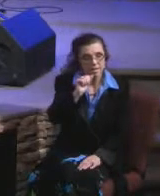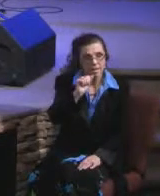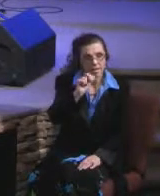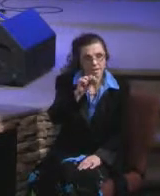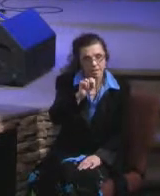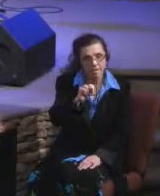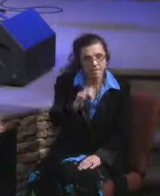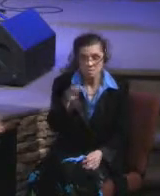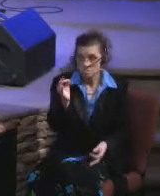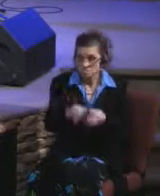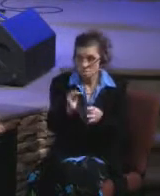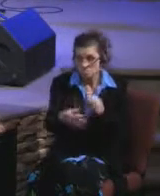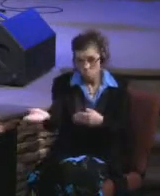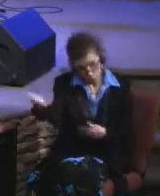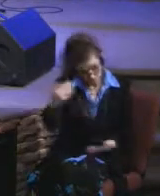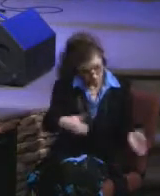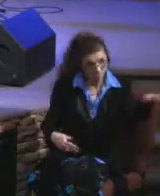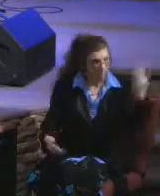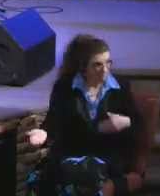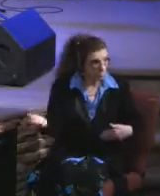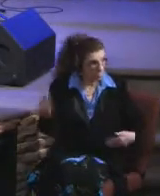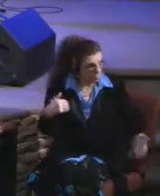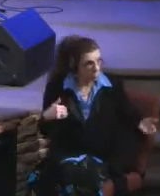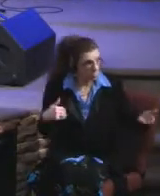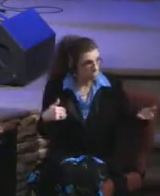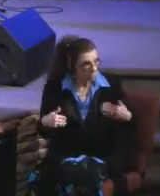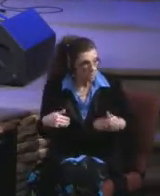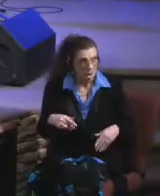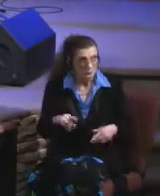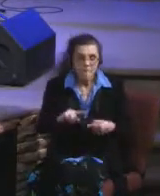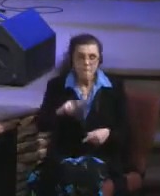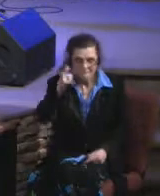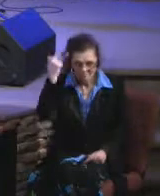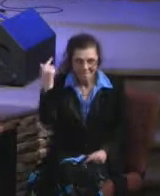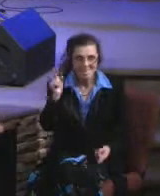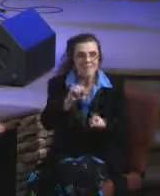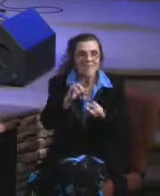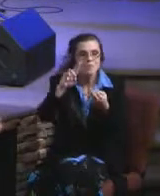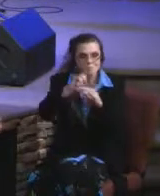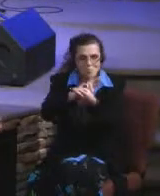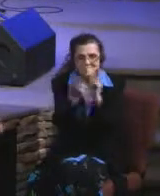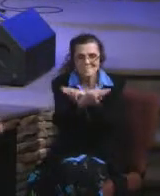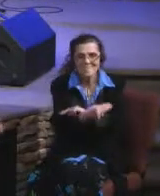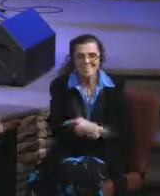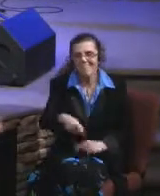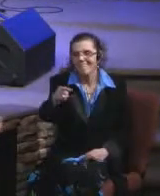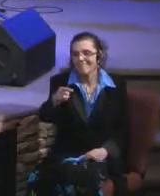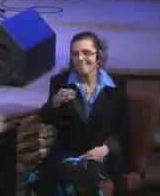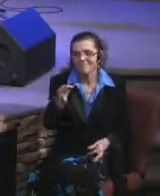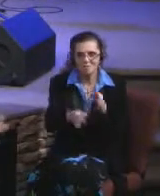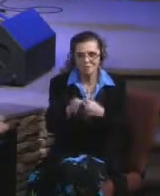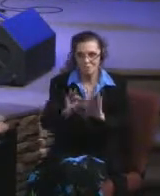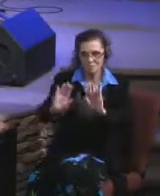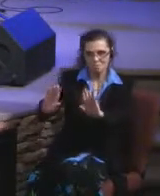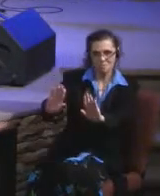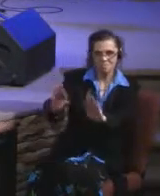coming. Judgment was coming on them. But because they repented, judgment was